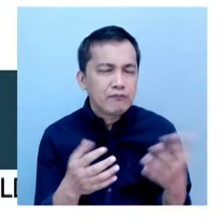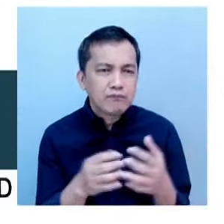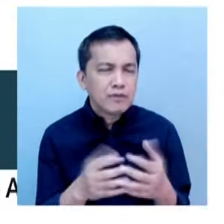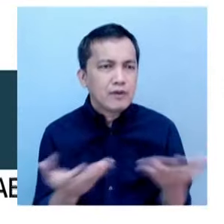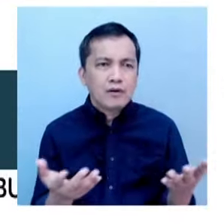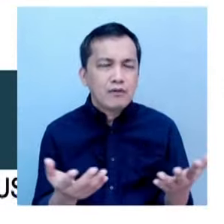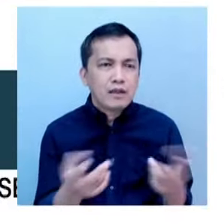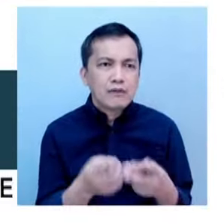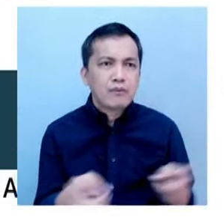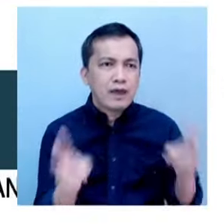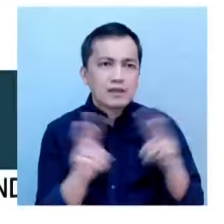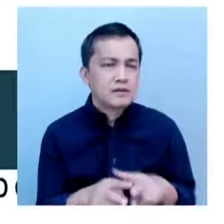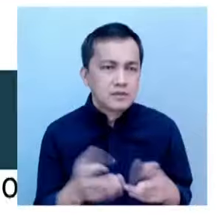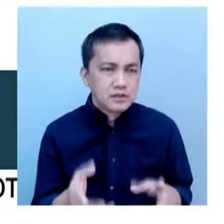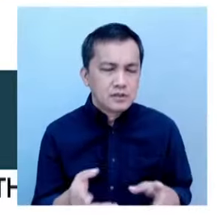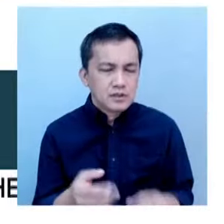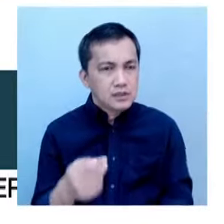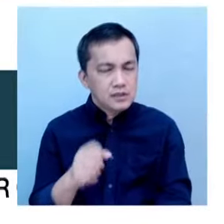having